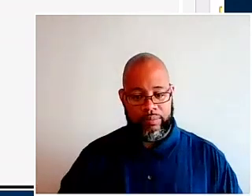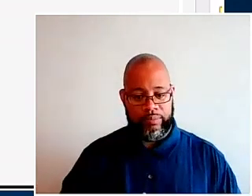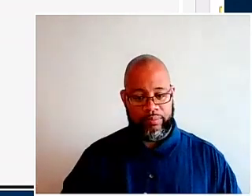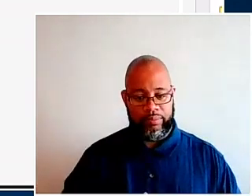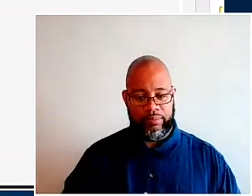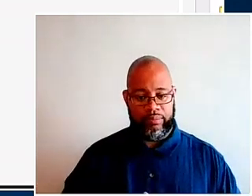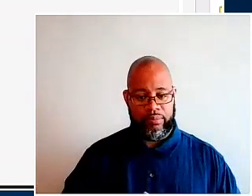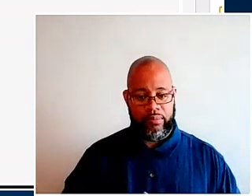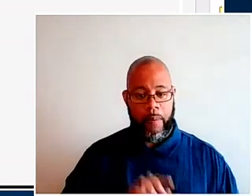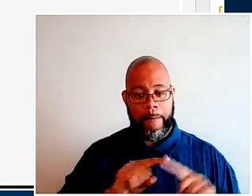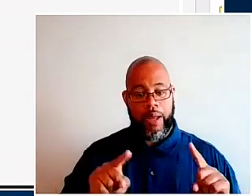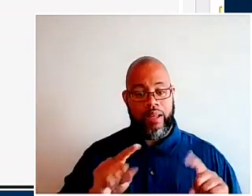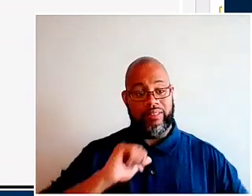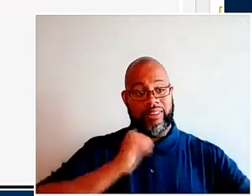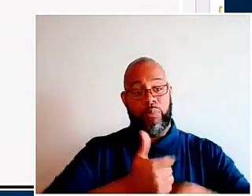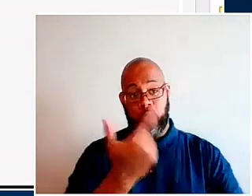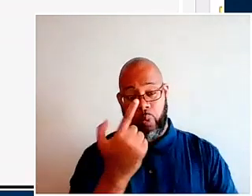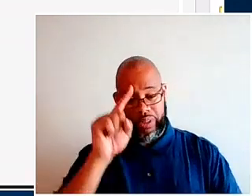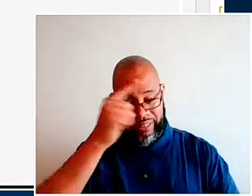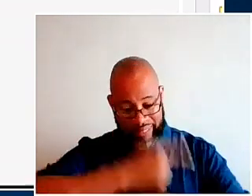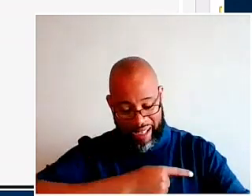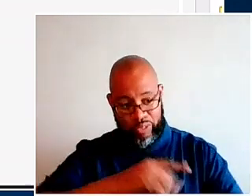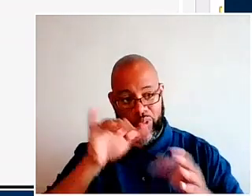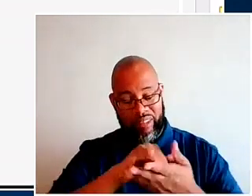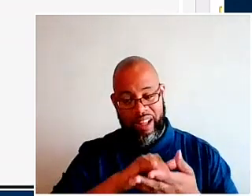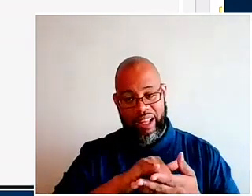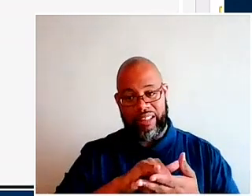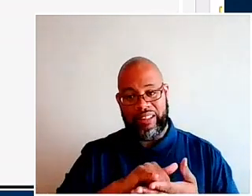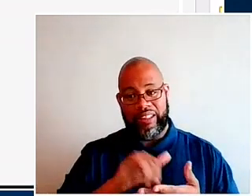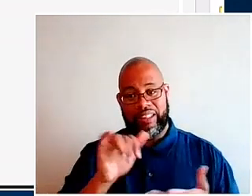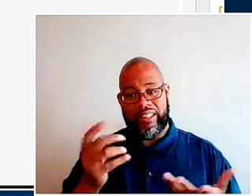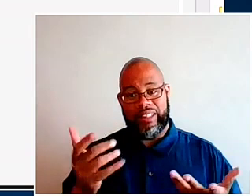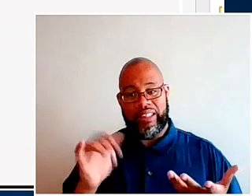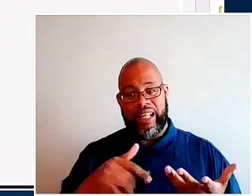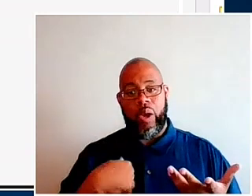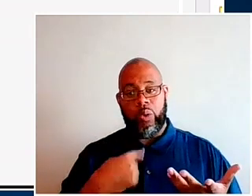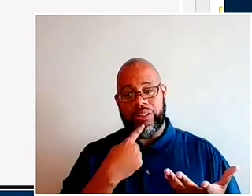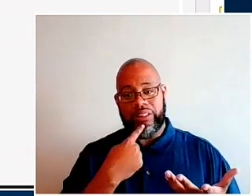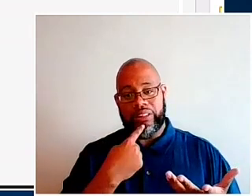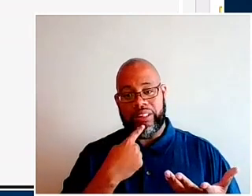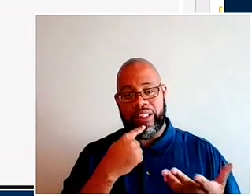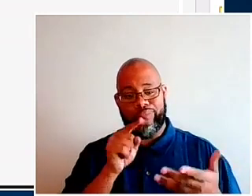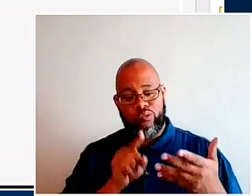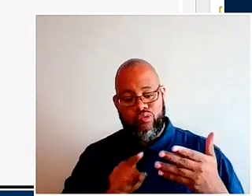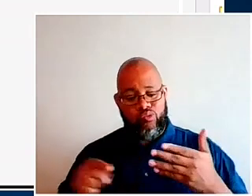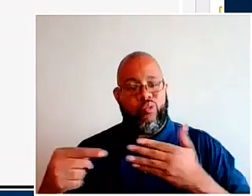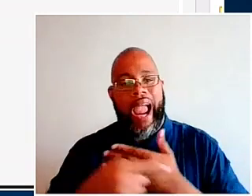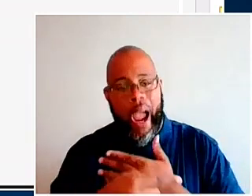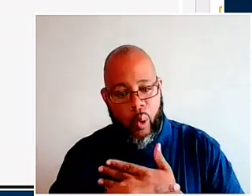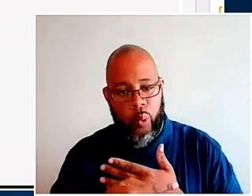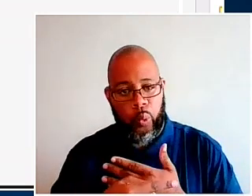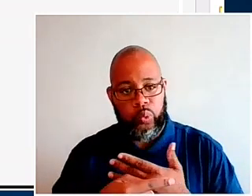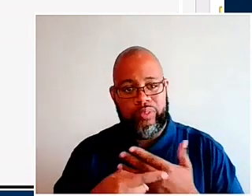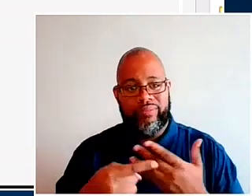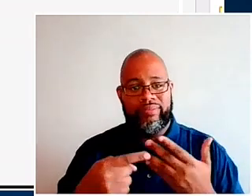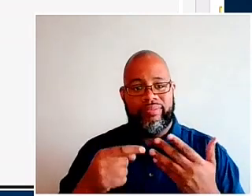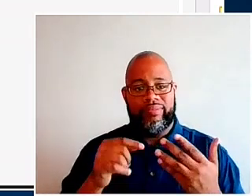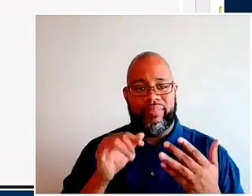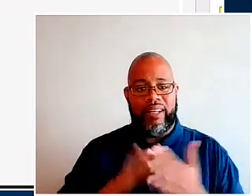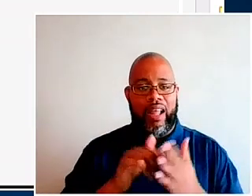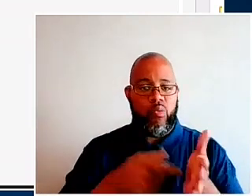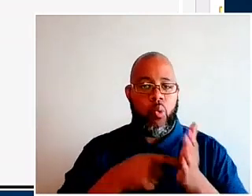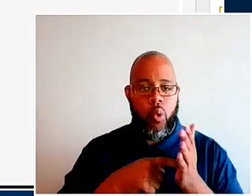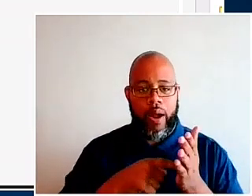but instituting the 21 days, and in doing so, sort of, I would say, circumventing the